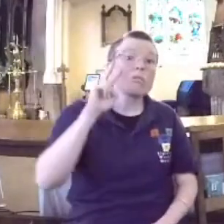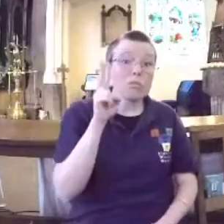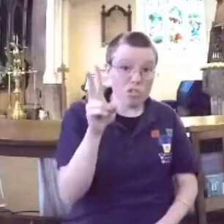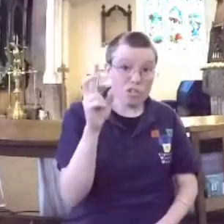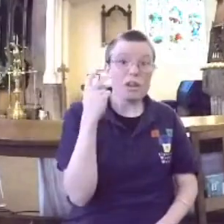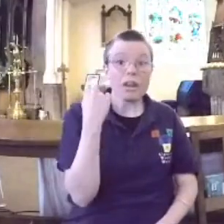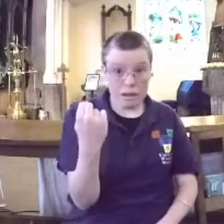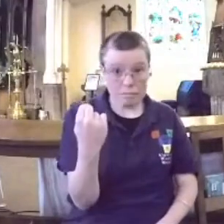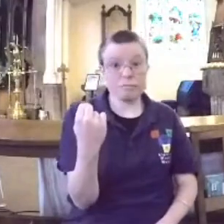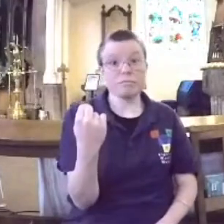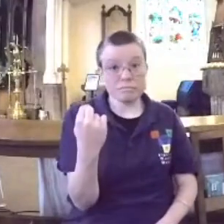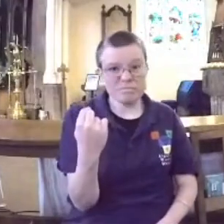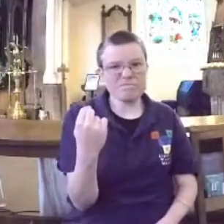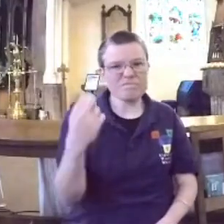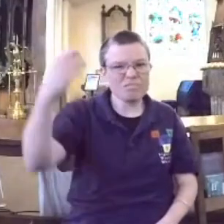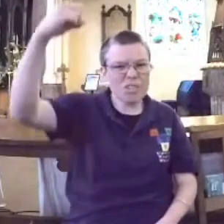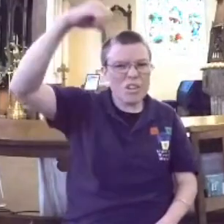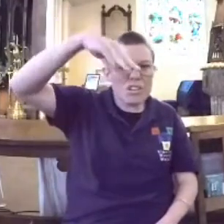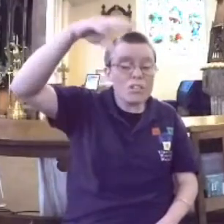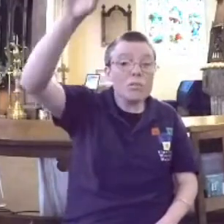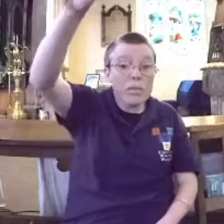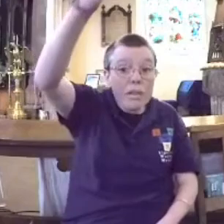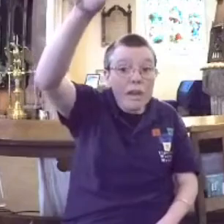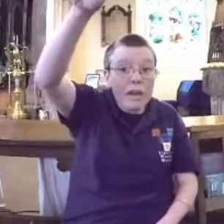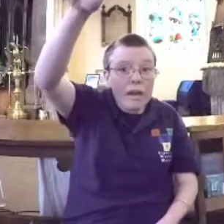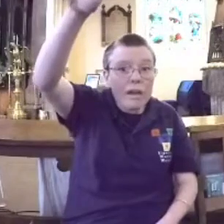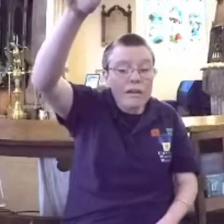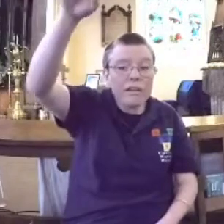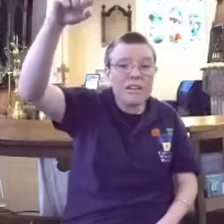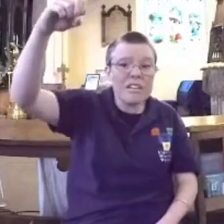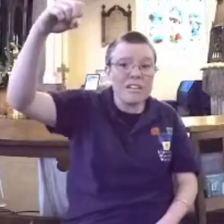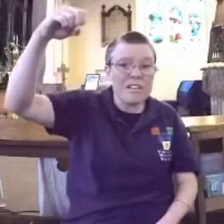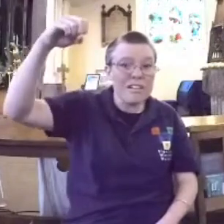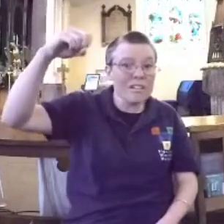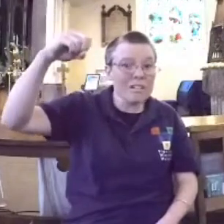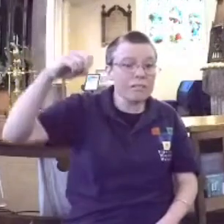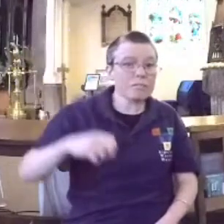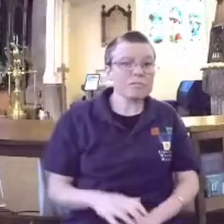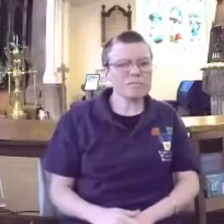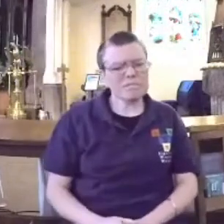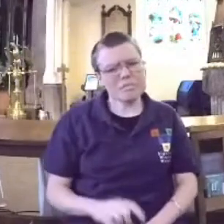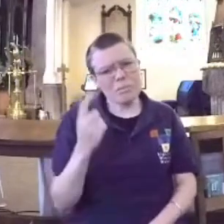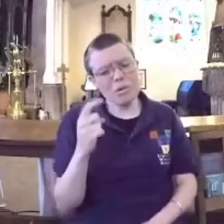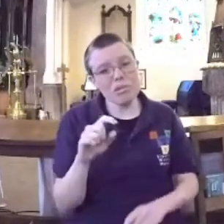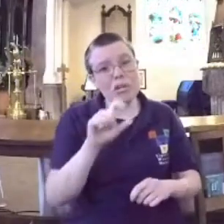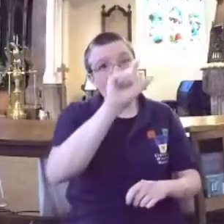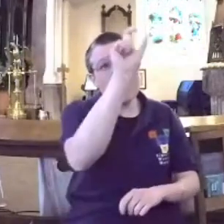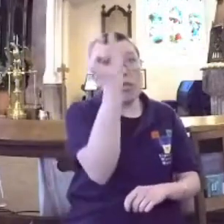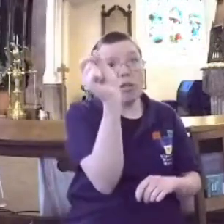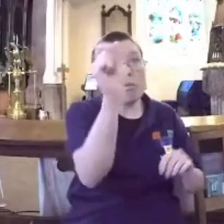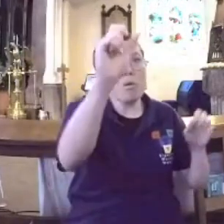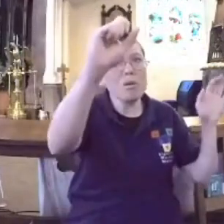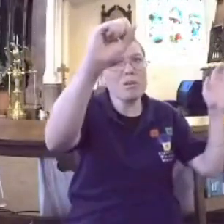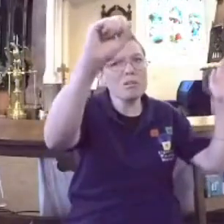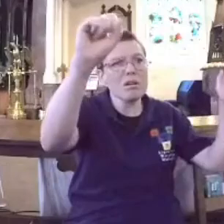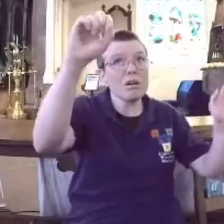path. The sun was still there and hadn't stopped shining. Yet the moon had blocked the